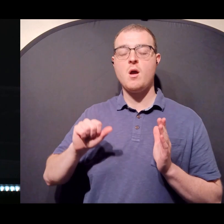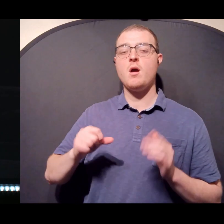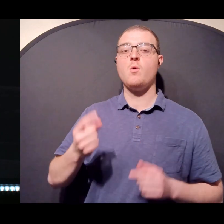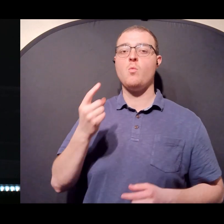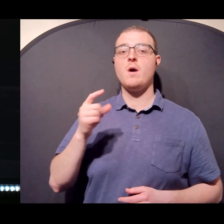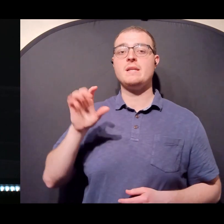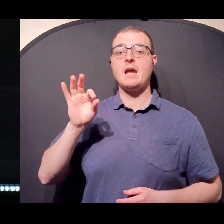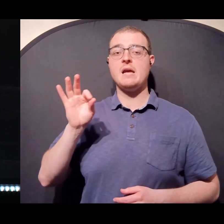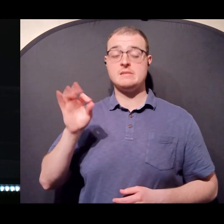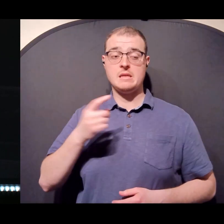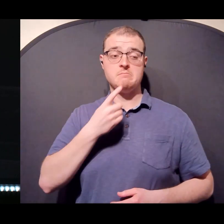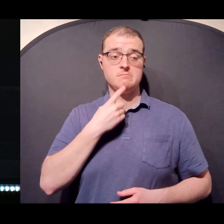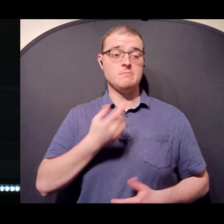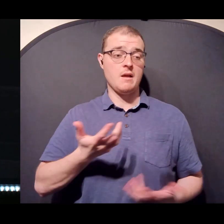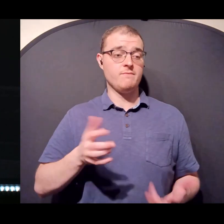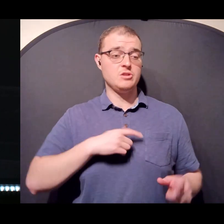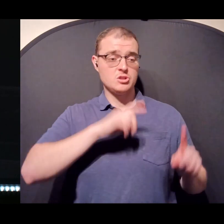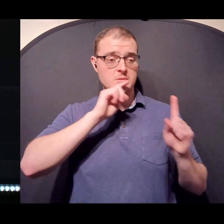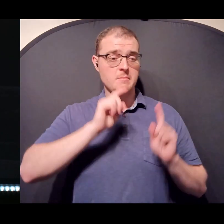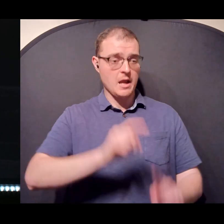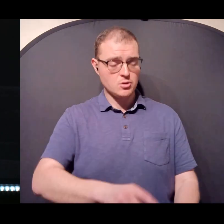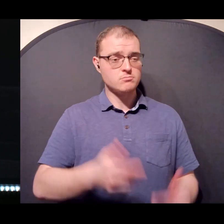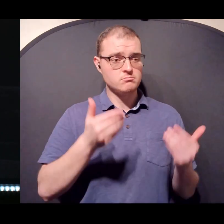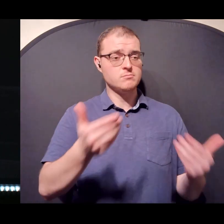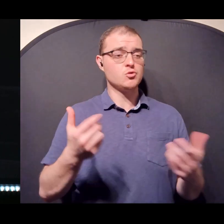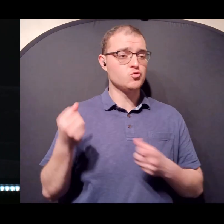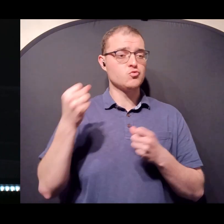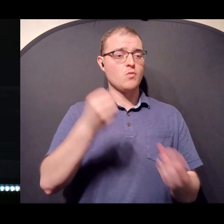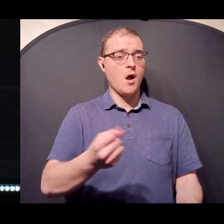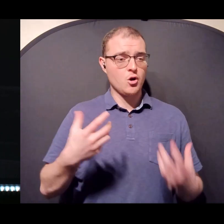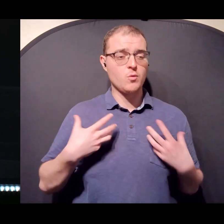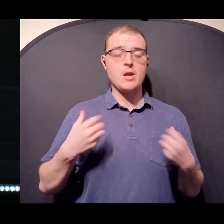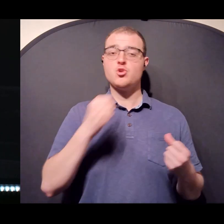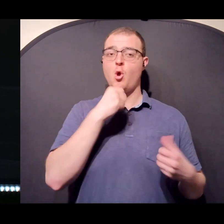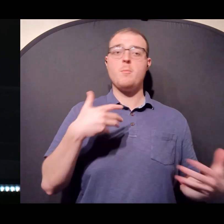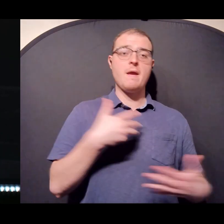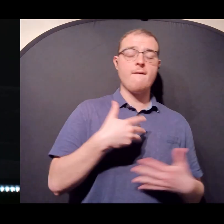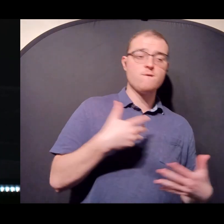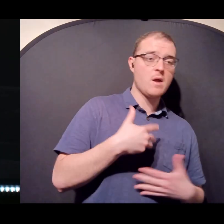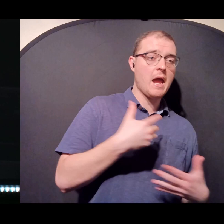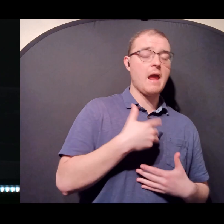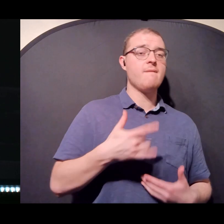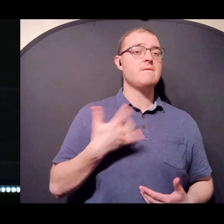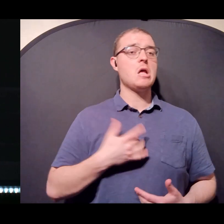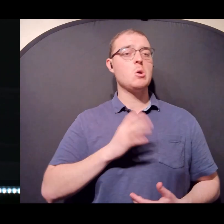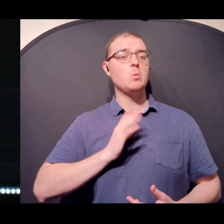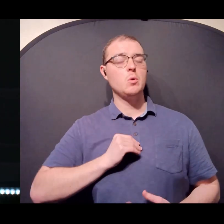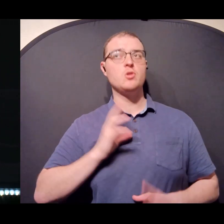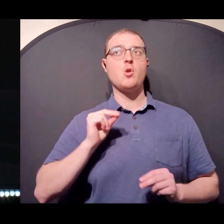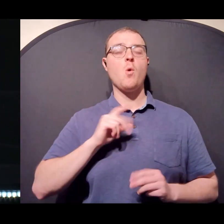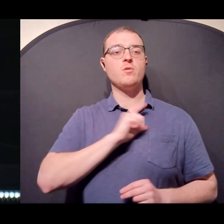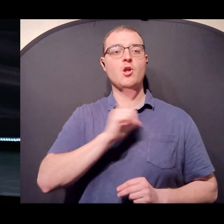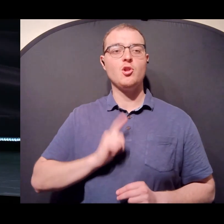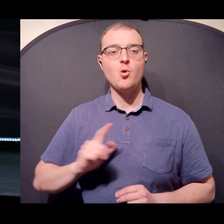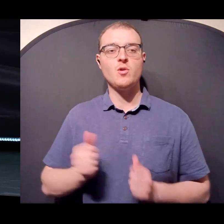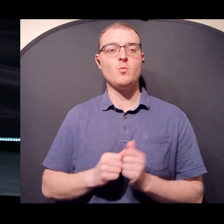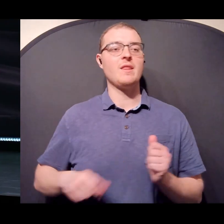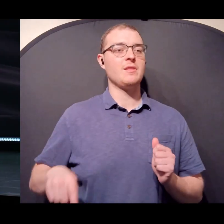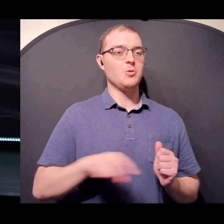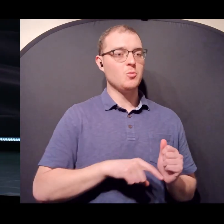Have I not commanded you? Be strong and courageous. Do not be afraid. Do not be discouraged, for the Lord is with you wherever